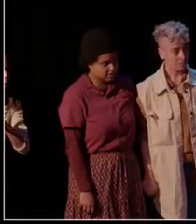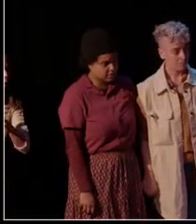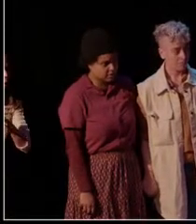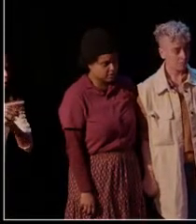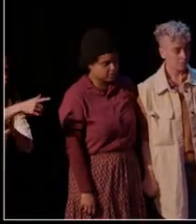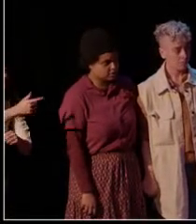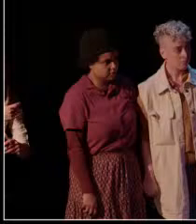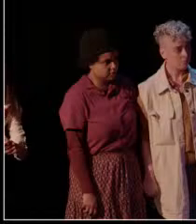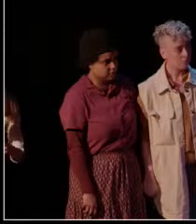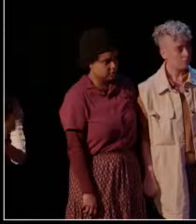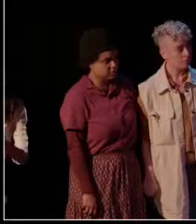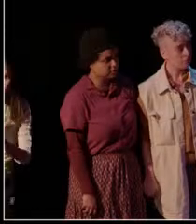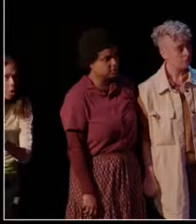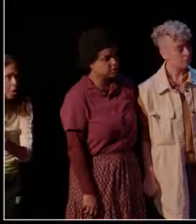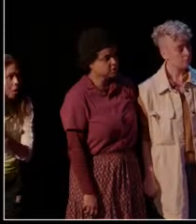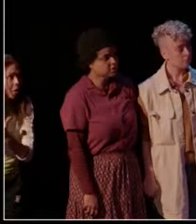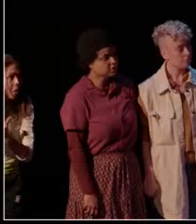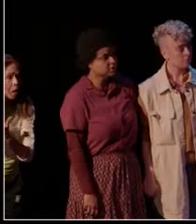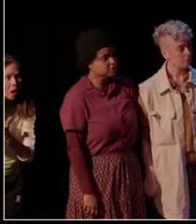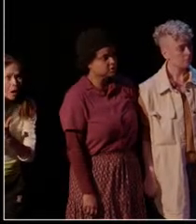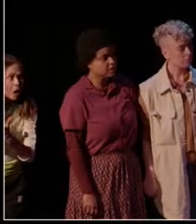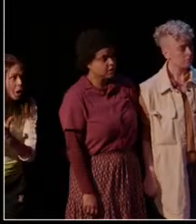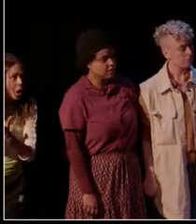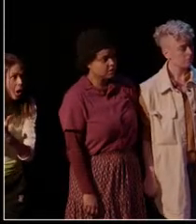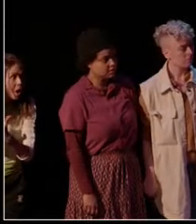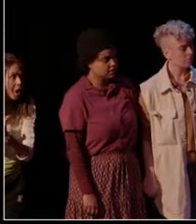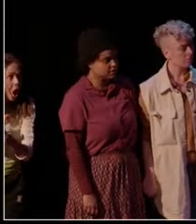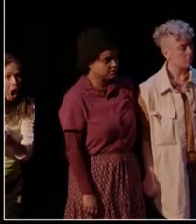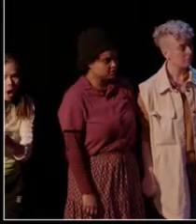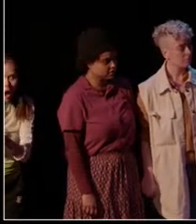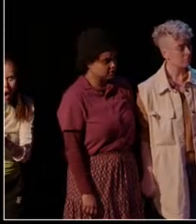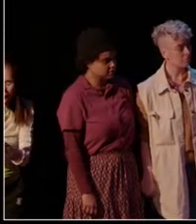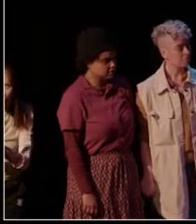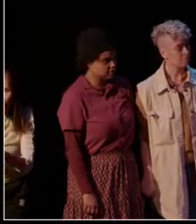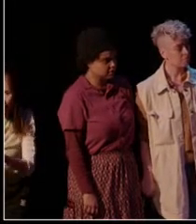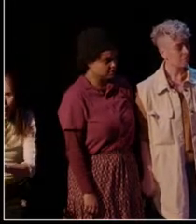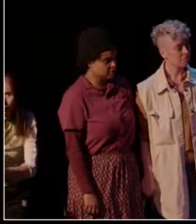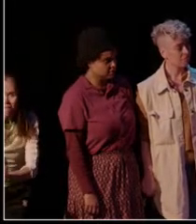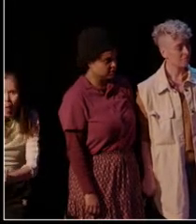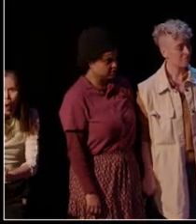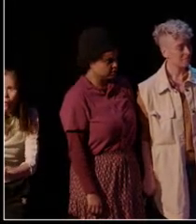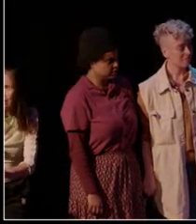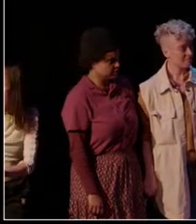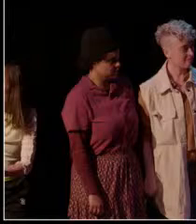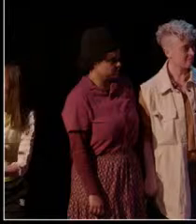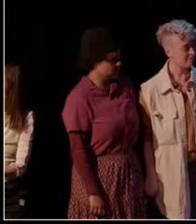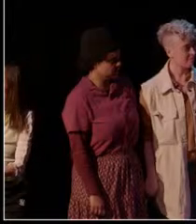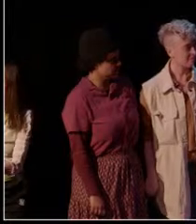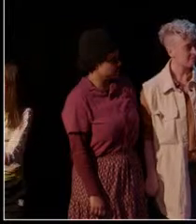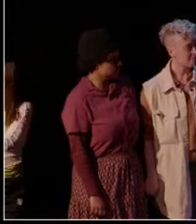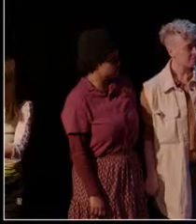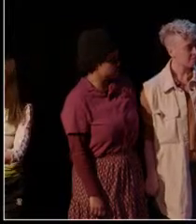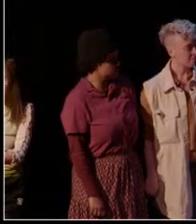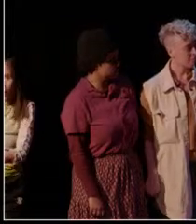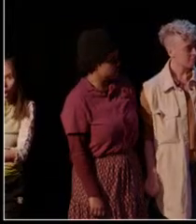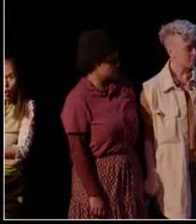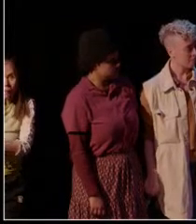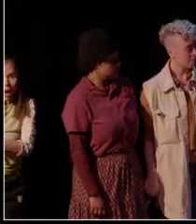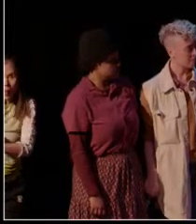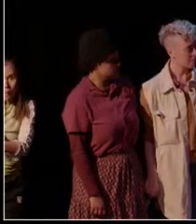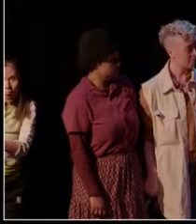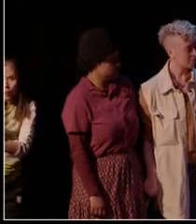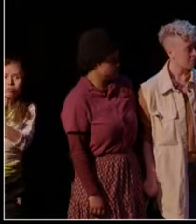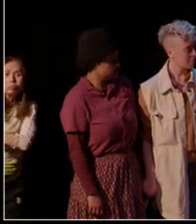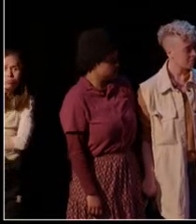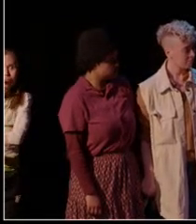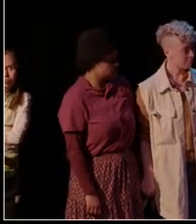Were I but 21, your father's likeness is etched on your face, that I might call you